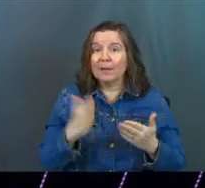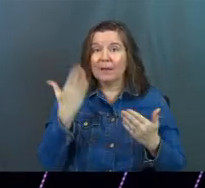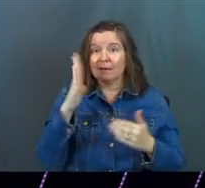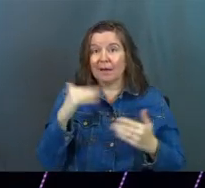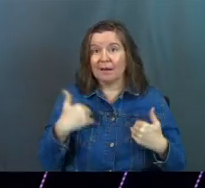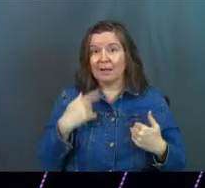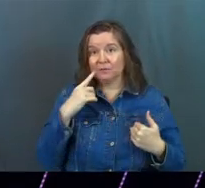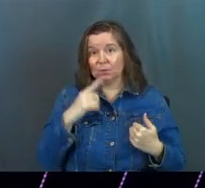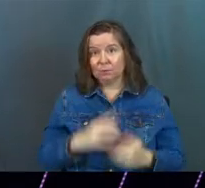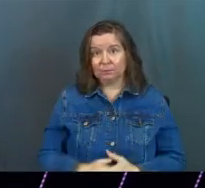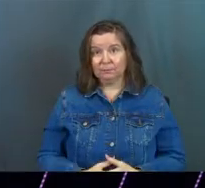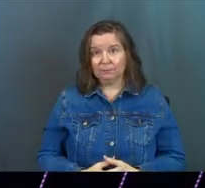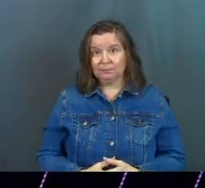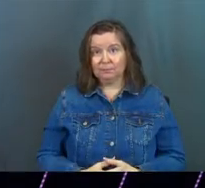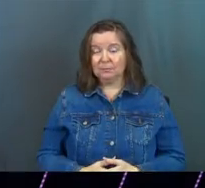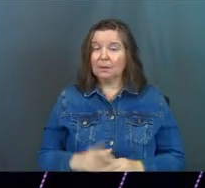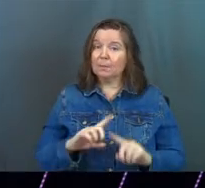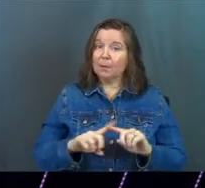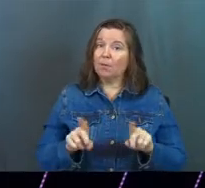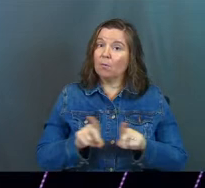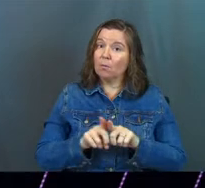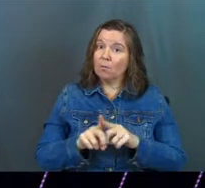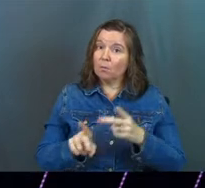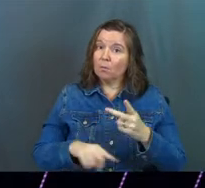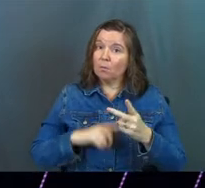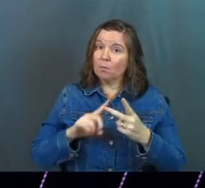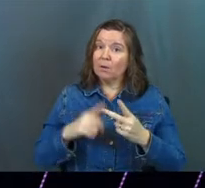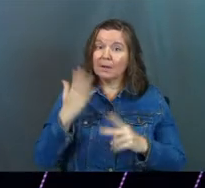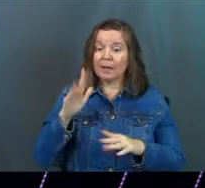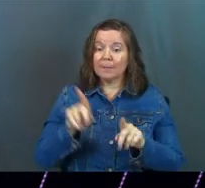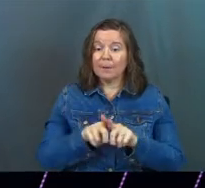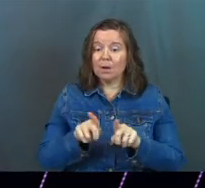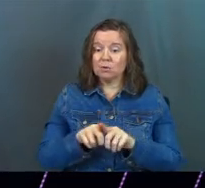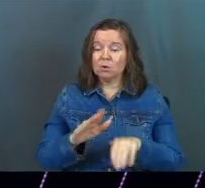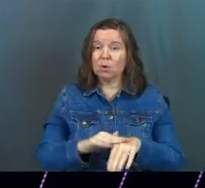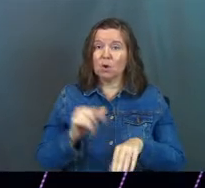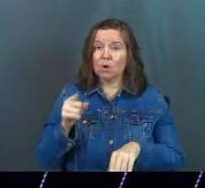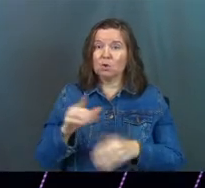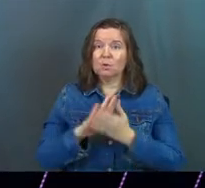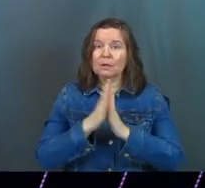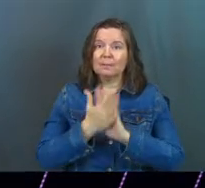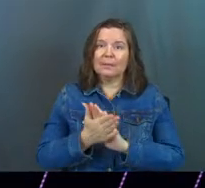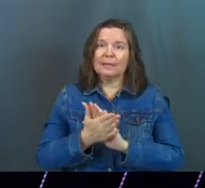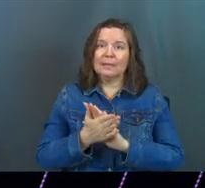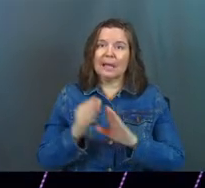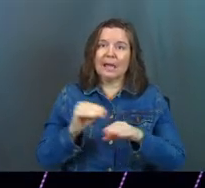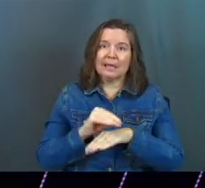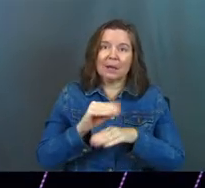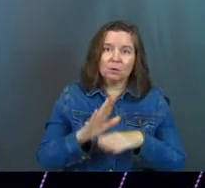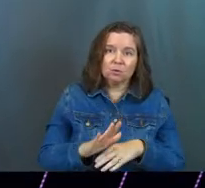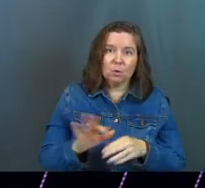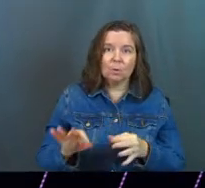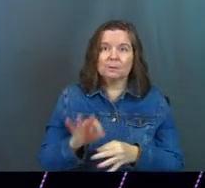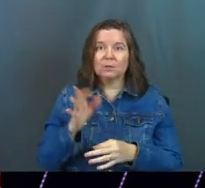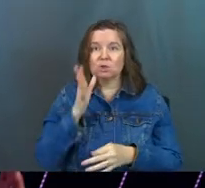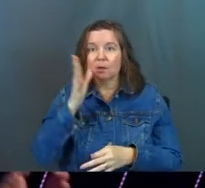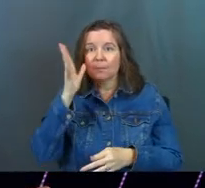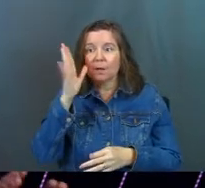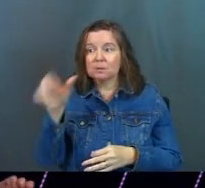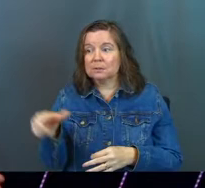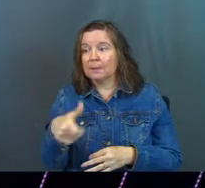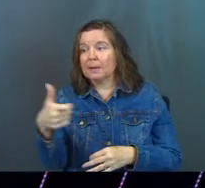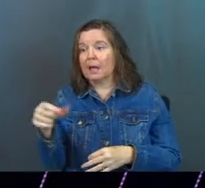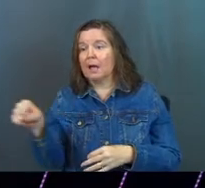God has for you? But number two, God may also call you to be a counselor or a spiritual parent